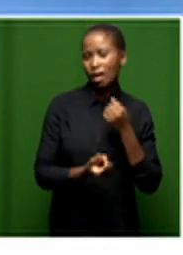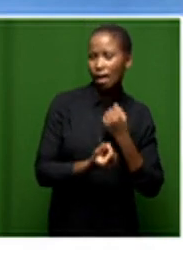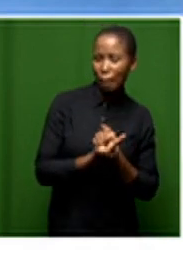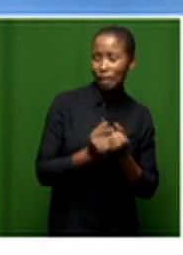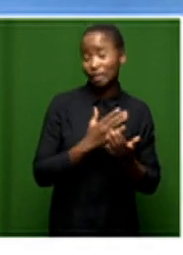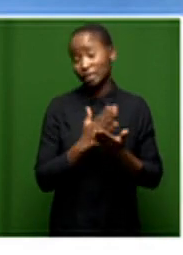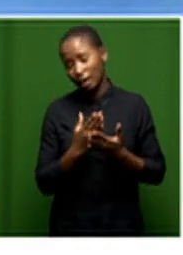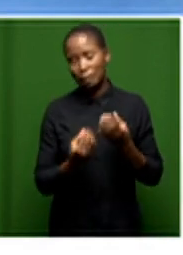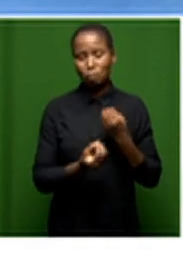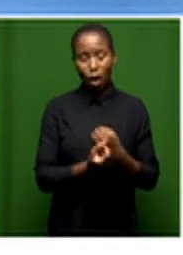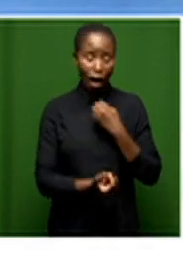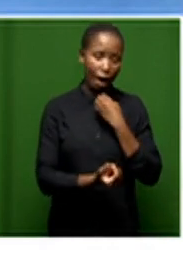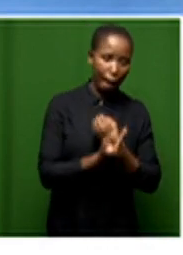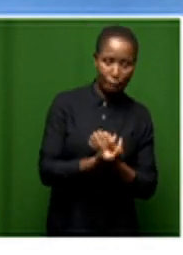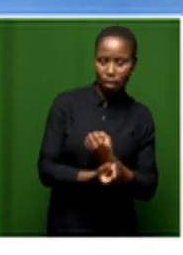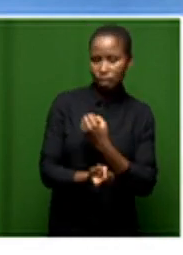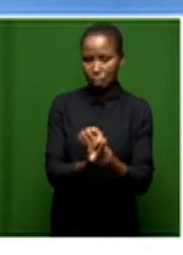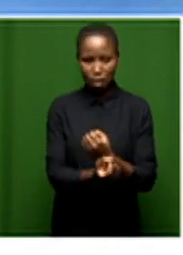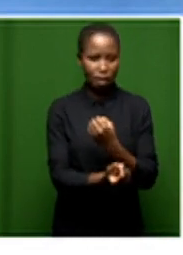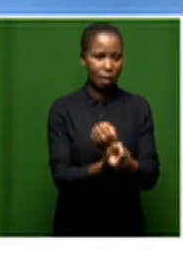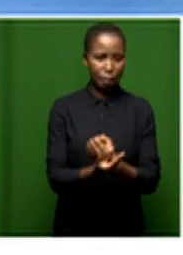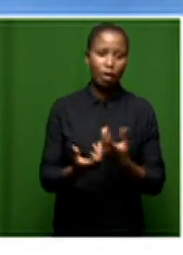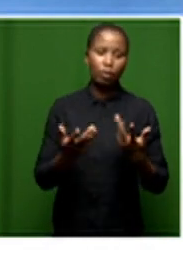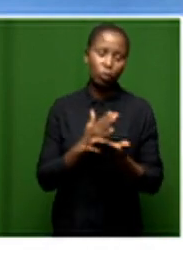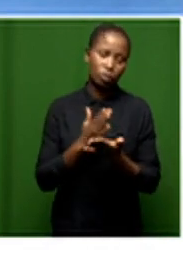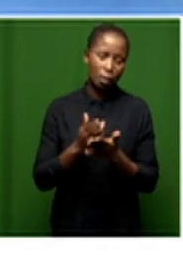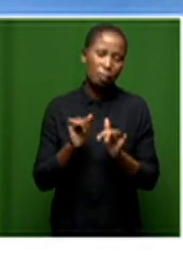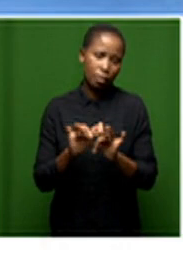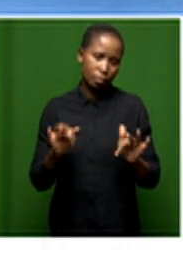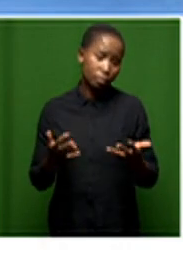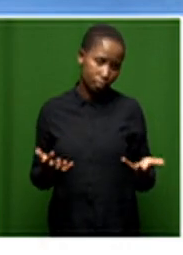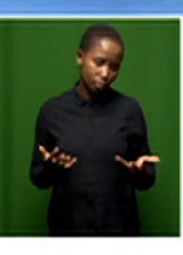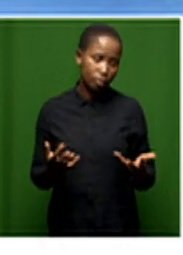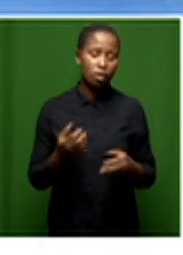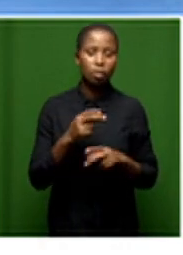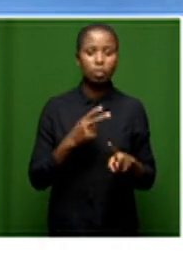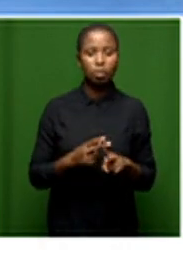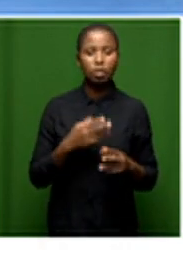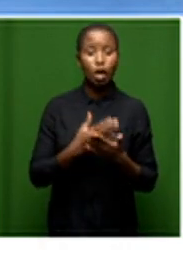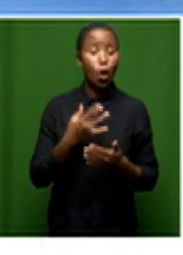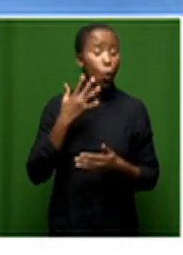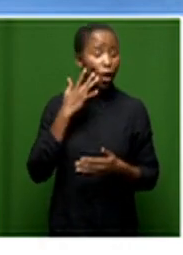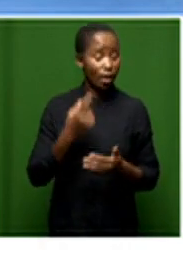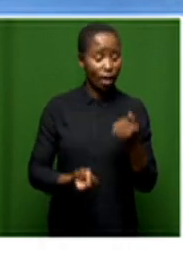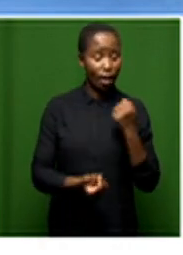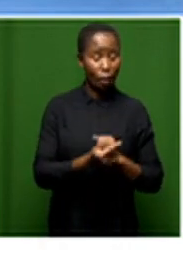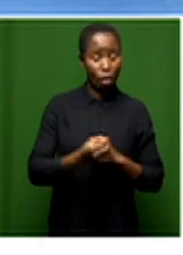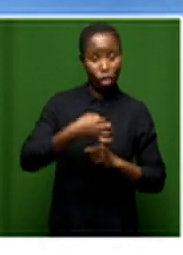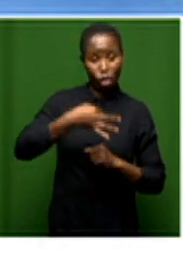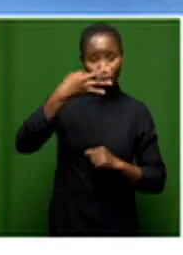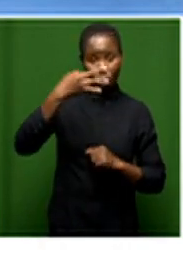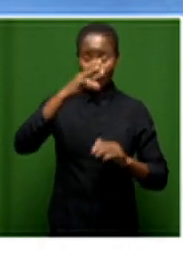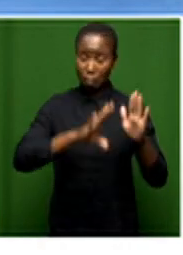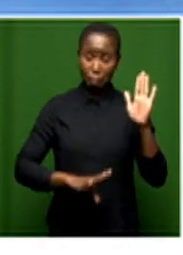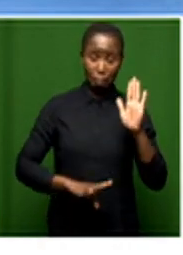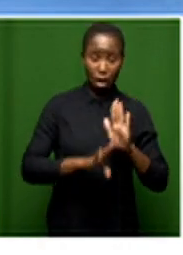that cause outbreaks in certain populations. And then when winter comes, a third wave. Hopefully by the time